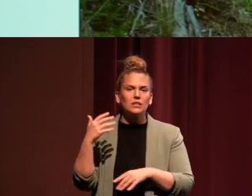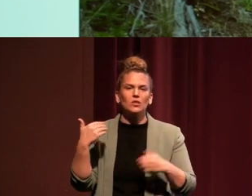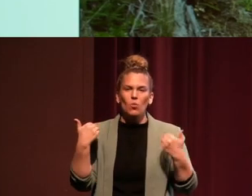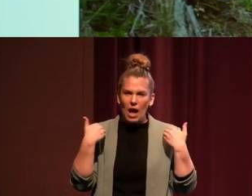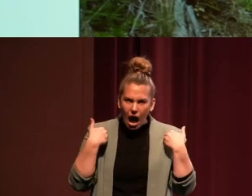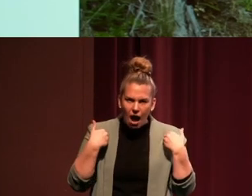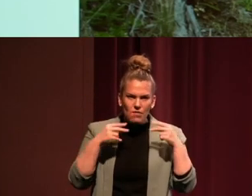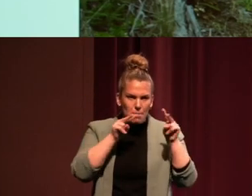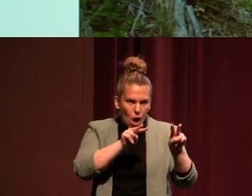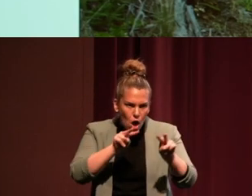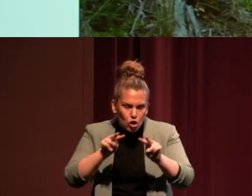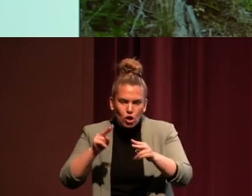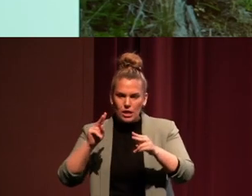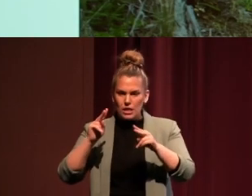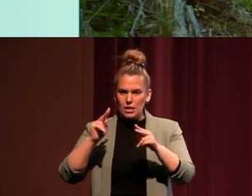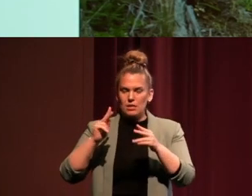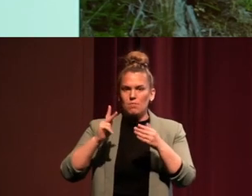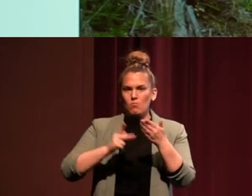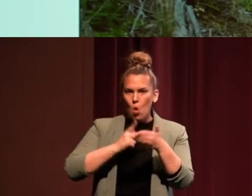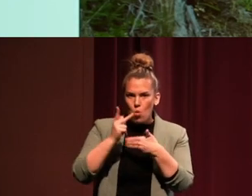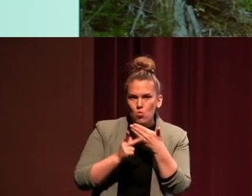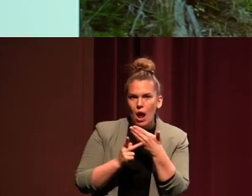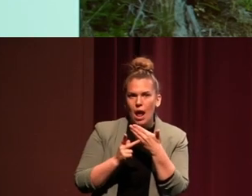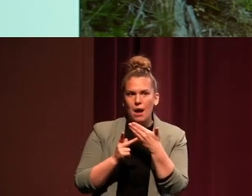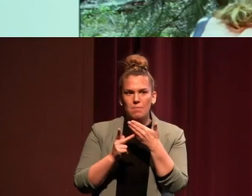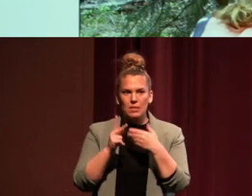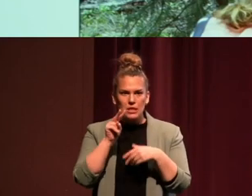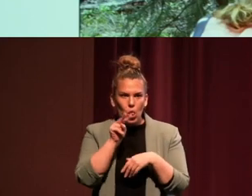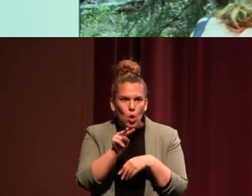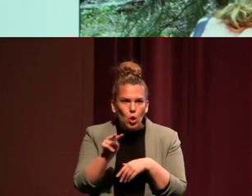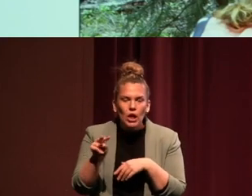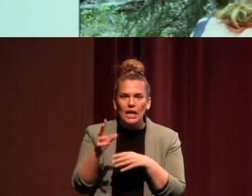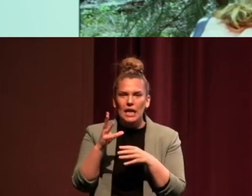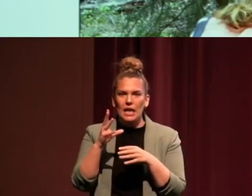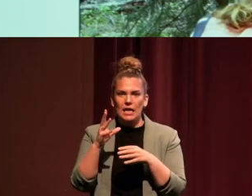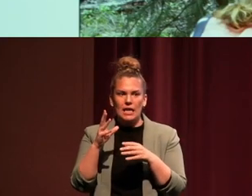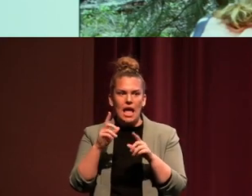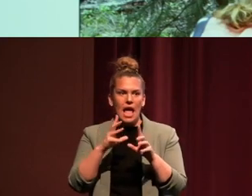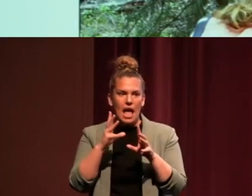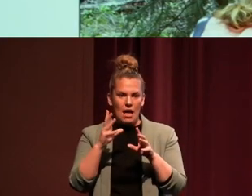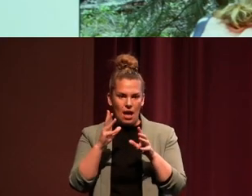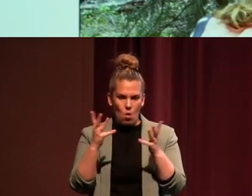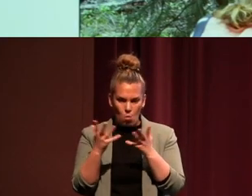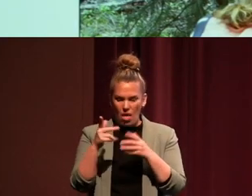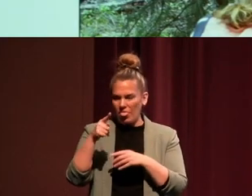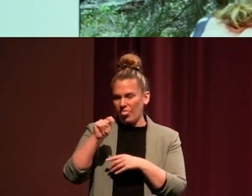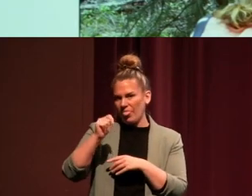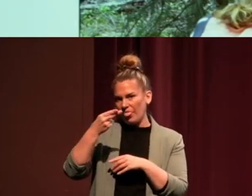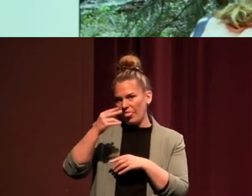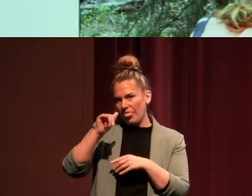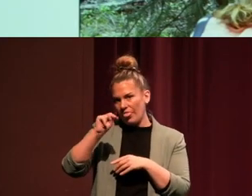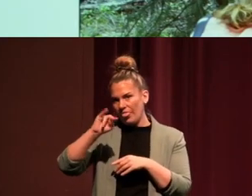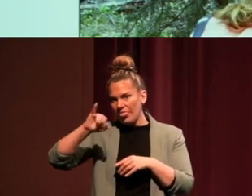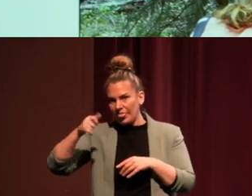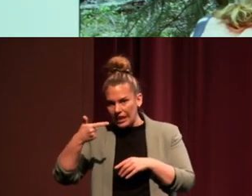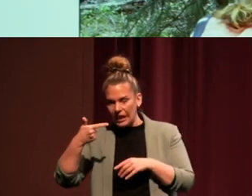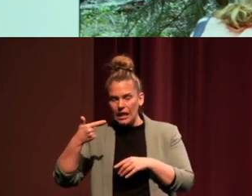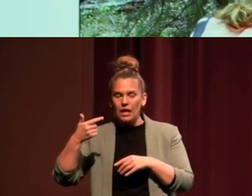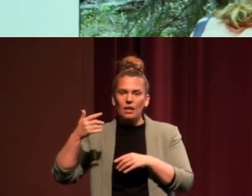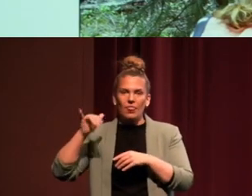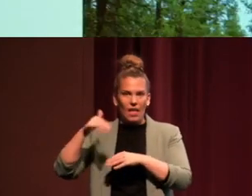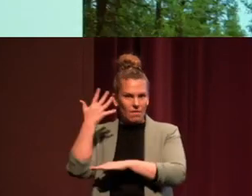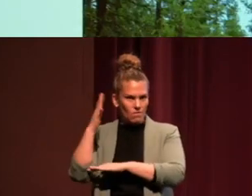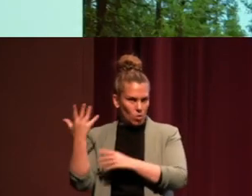monitoring program that's examining the ecological effects of these thinning shows. Here's my field crew at work out in